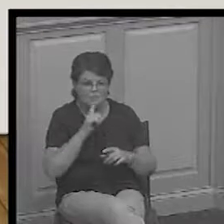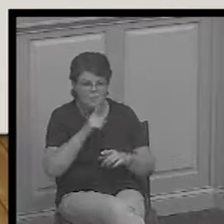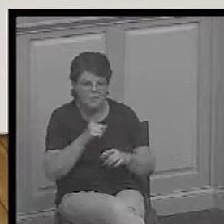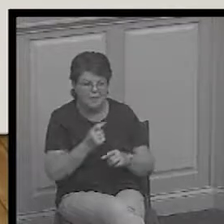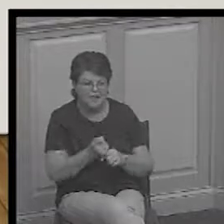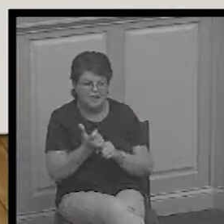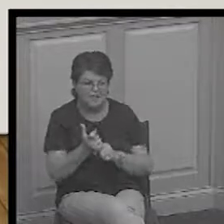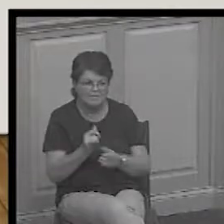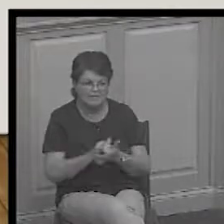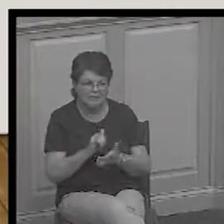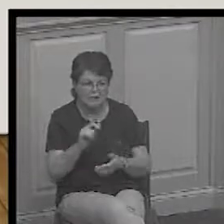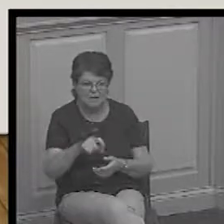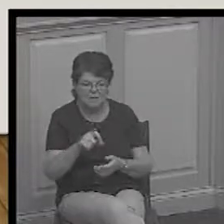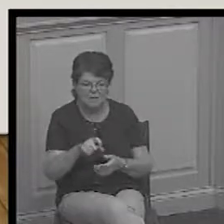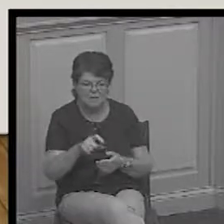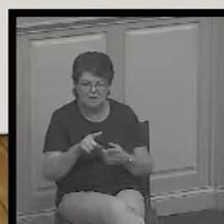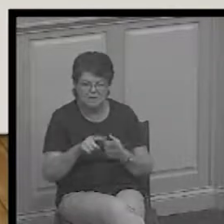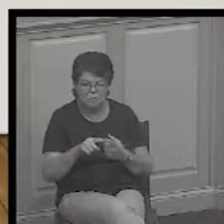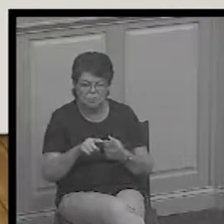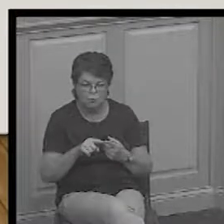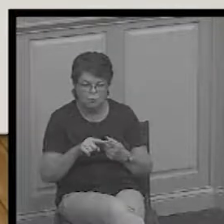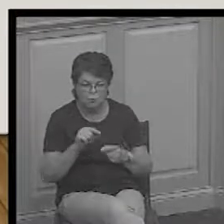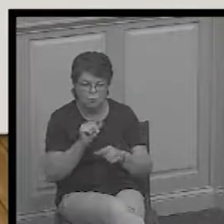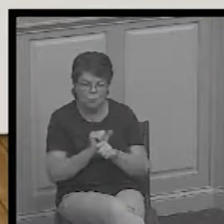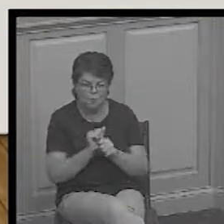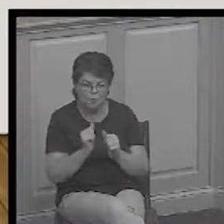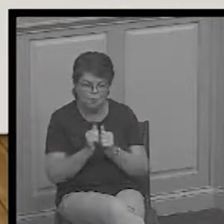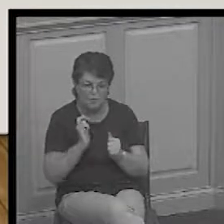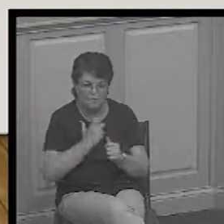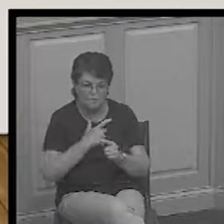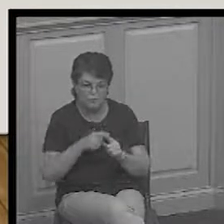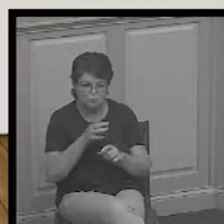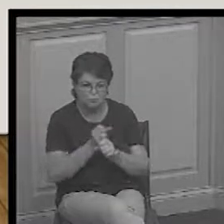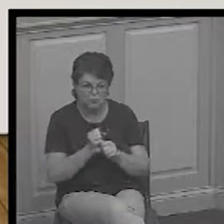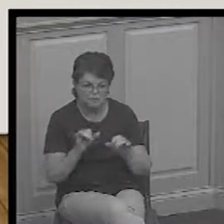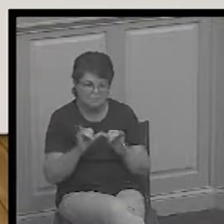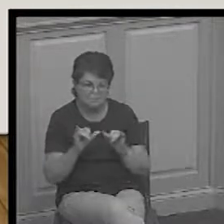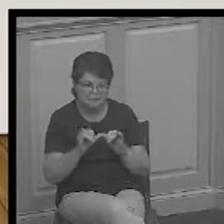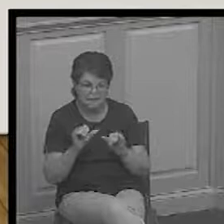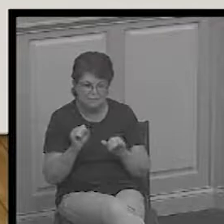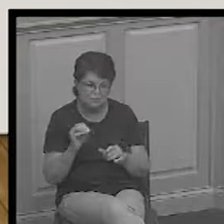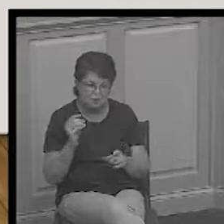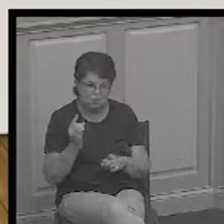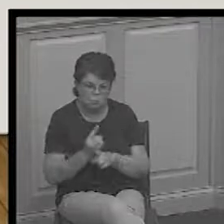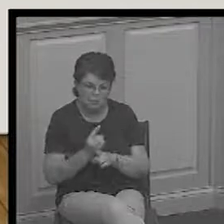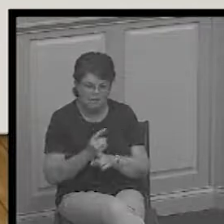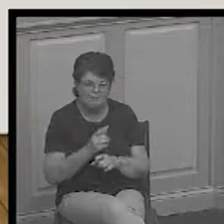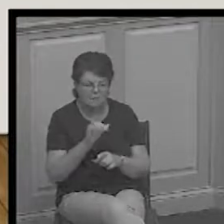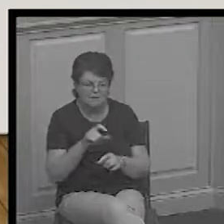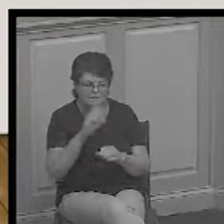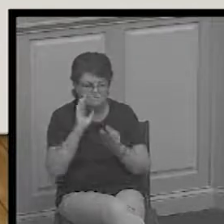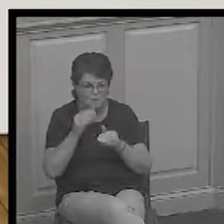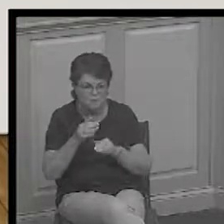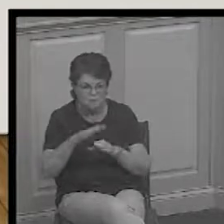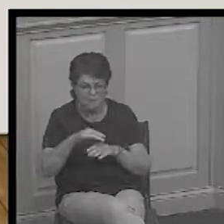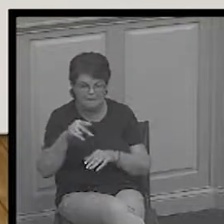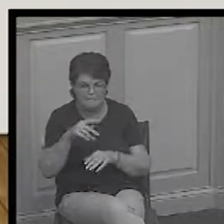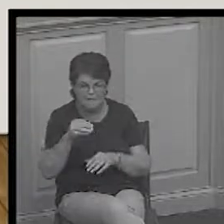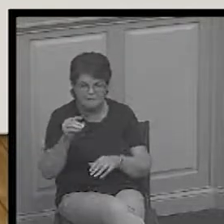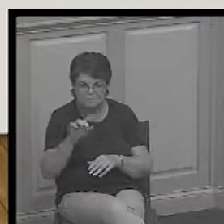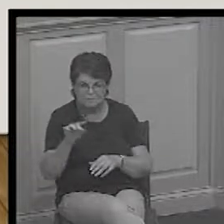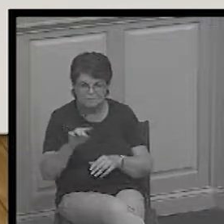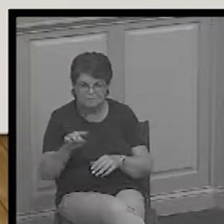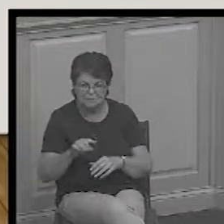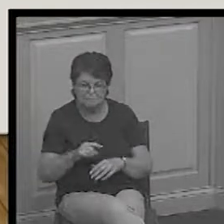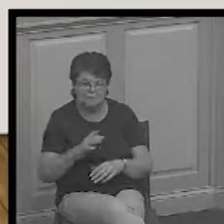eliminates that need to work with us to get the size so correct. They can just really focus on planning and zoning.